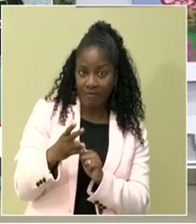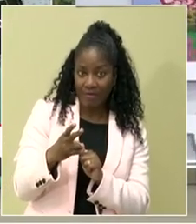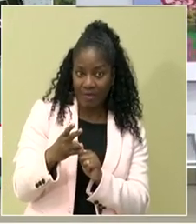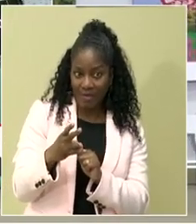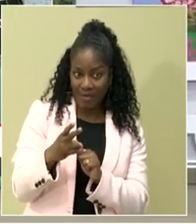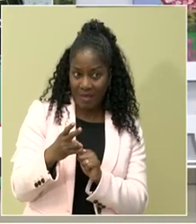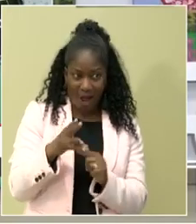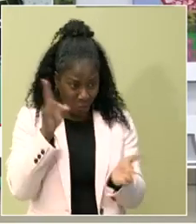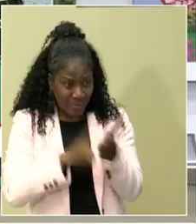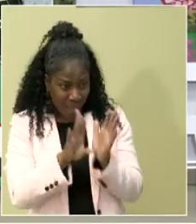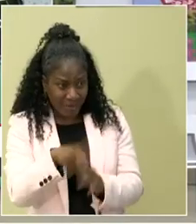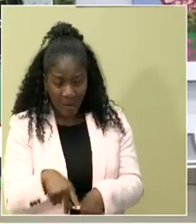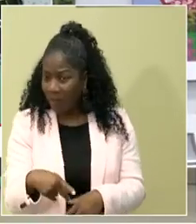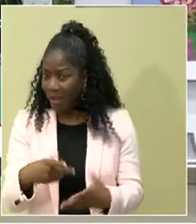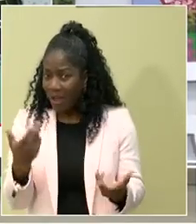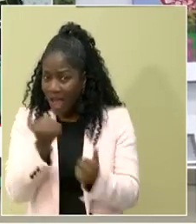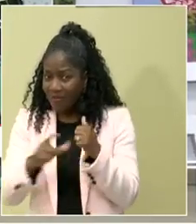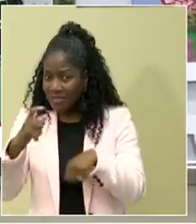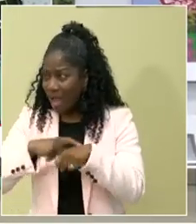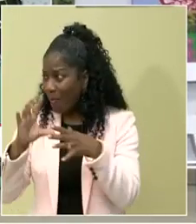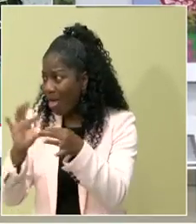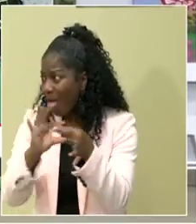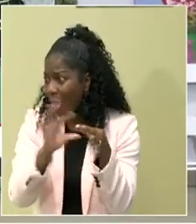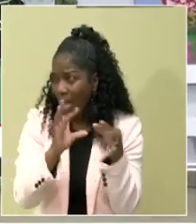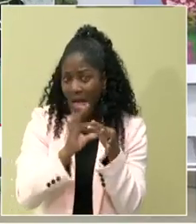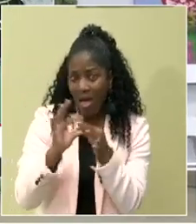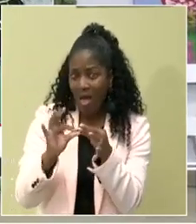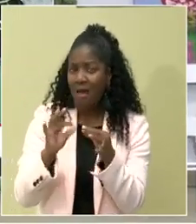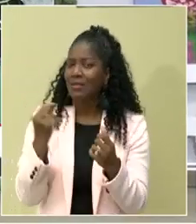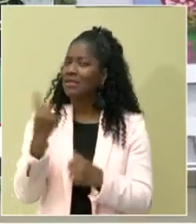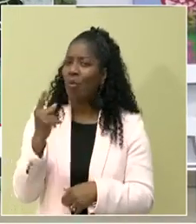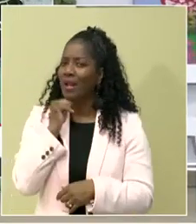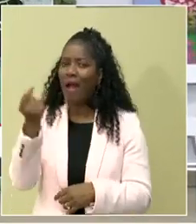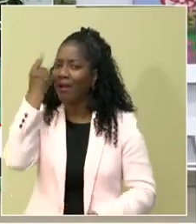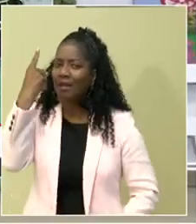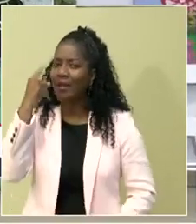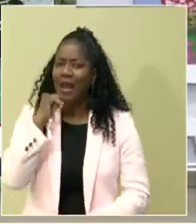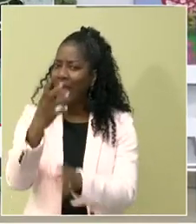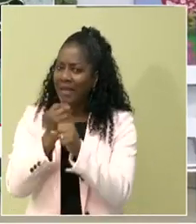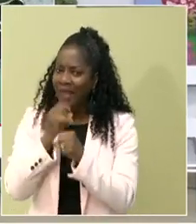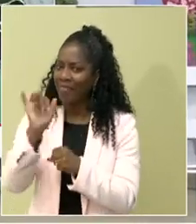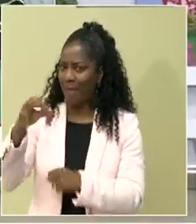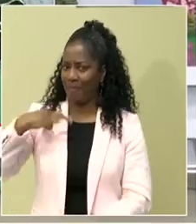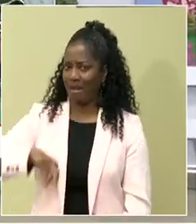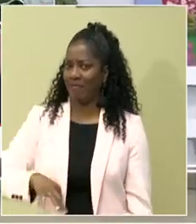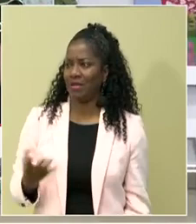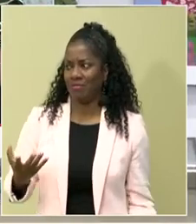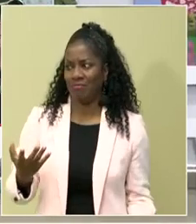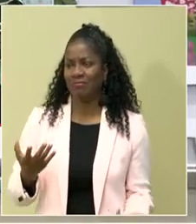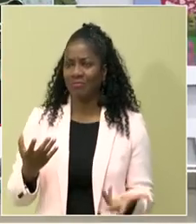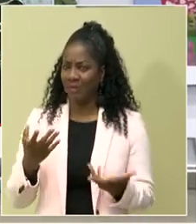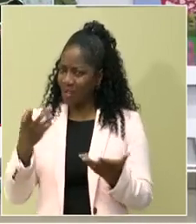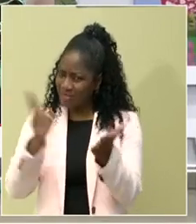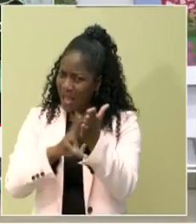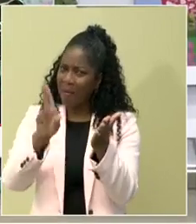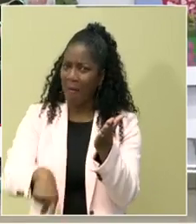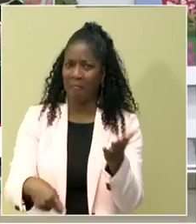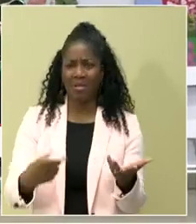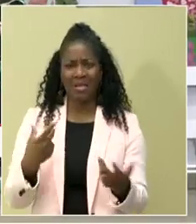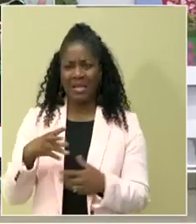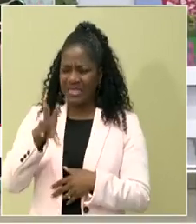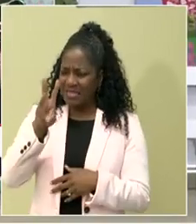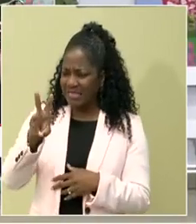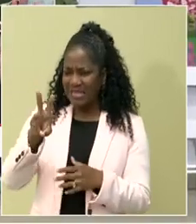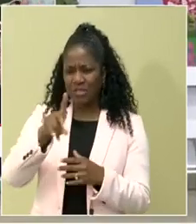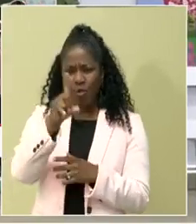Are you signed up? Because every time I give this talk, there's somebody who's not getting the benefit that they deserve. It's a very simple